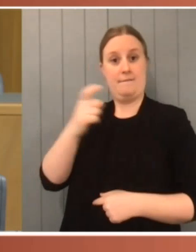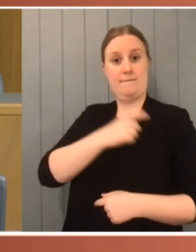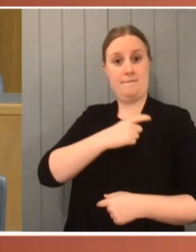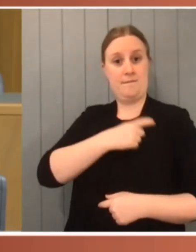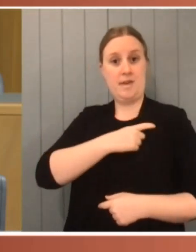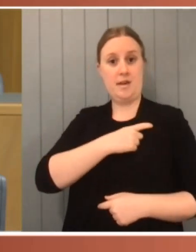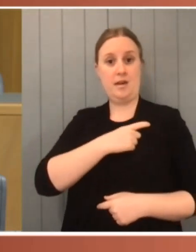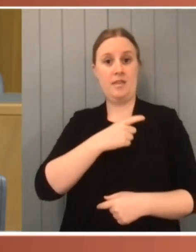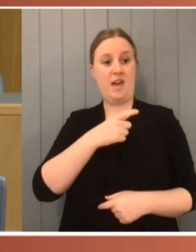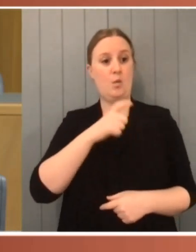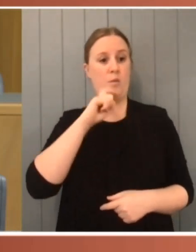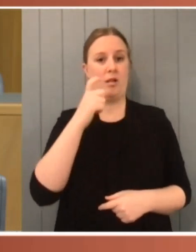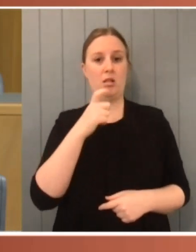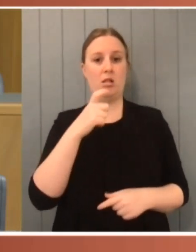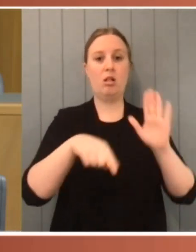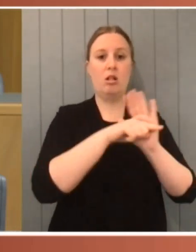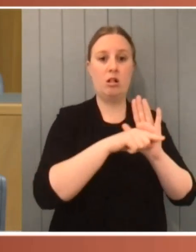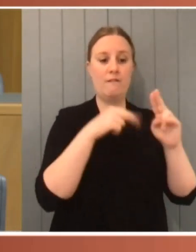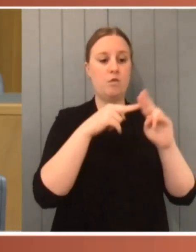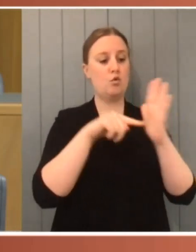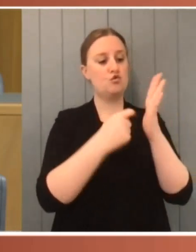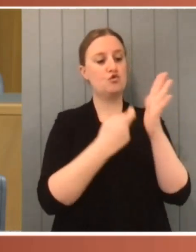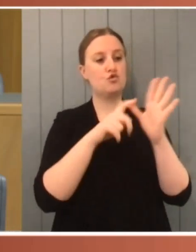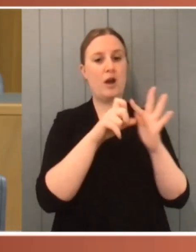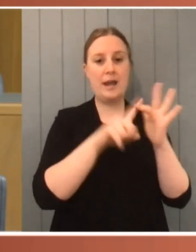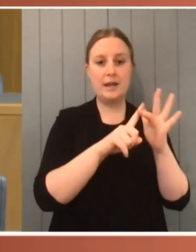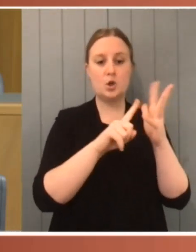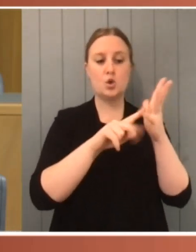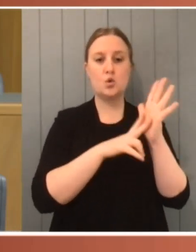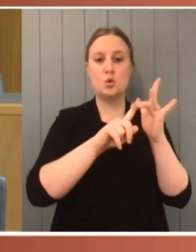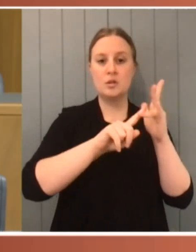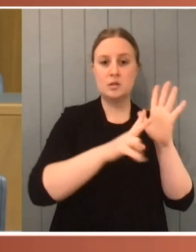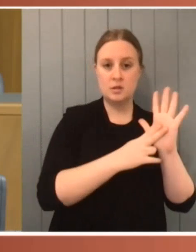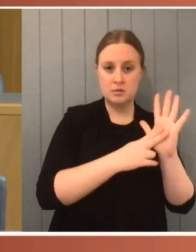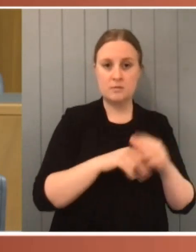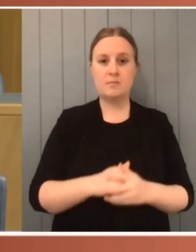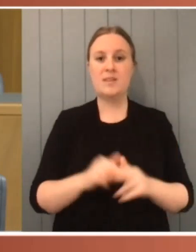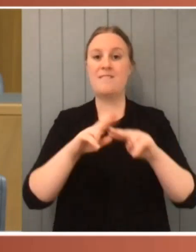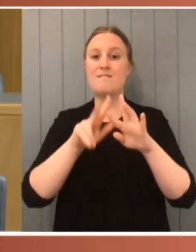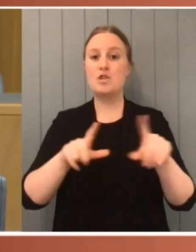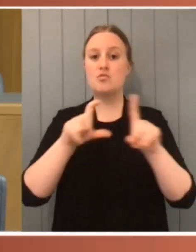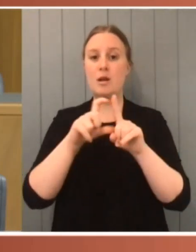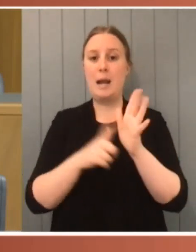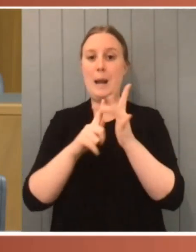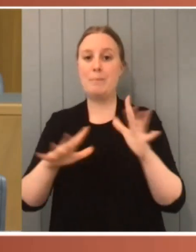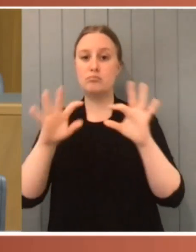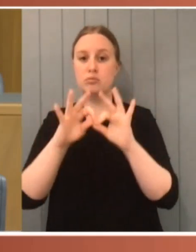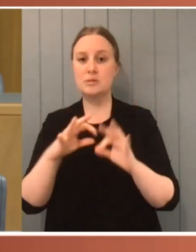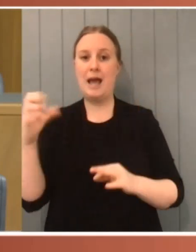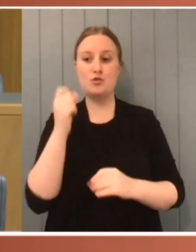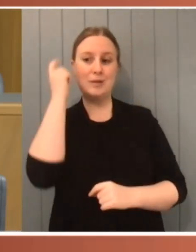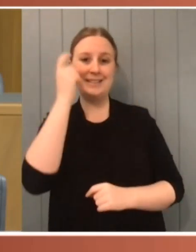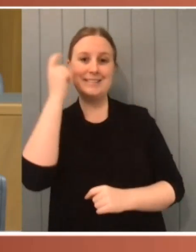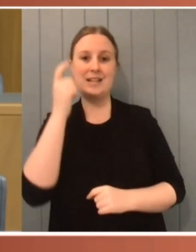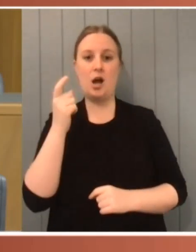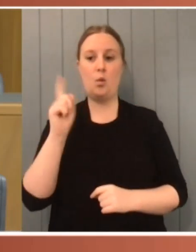unions. Moreover, the federal Liberals had to take account of the views of their coalition partner, the